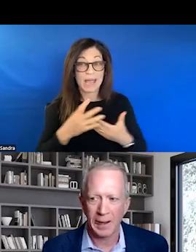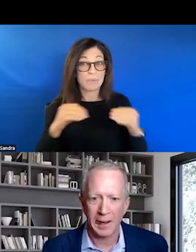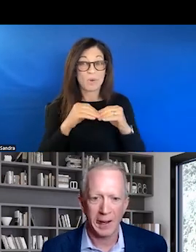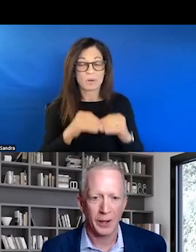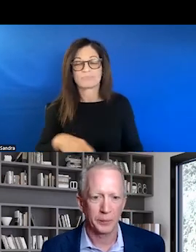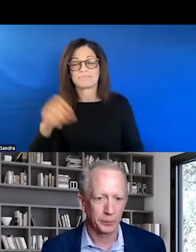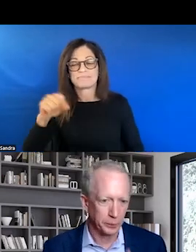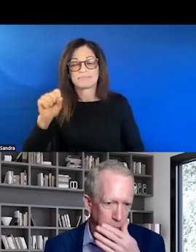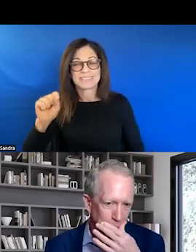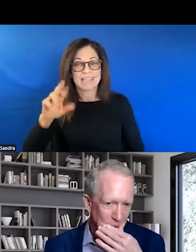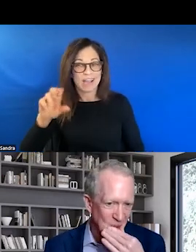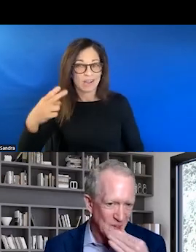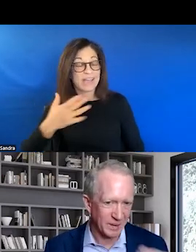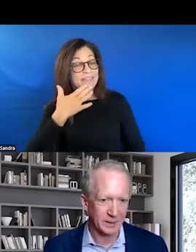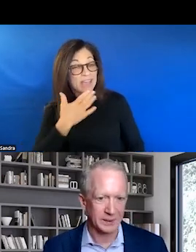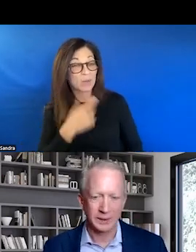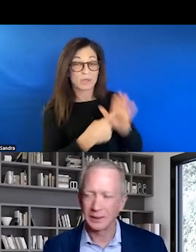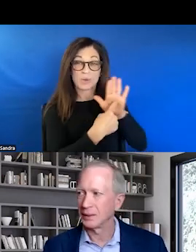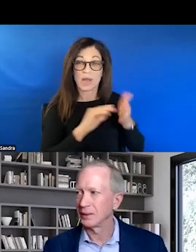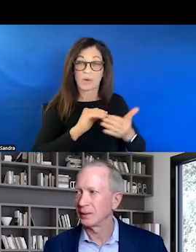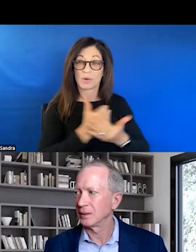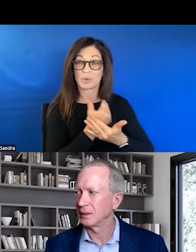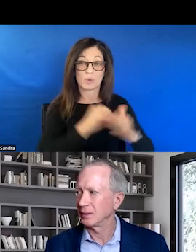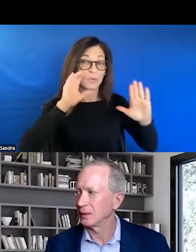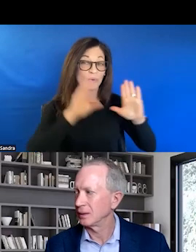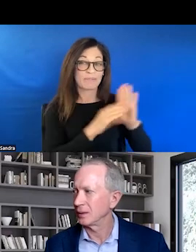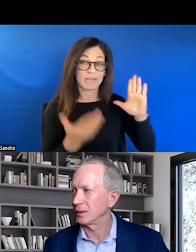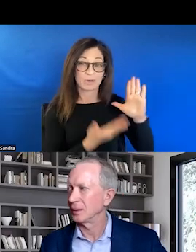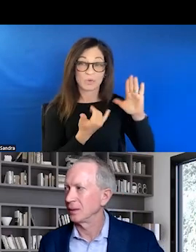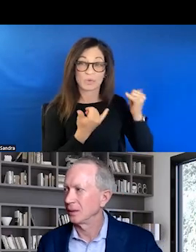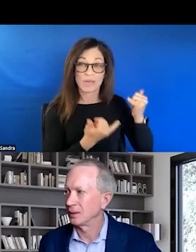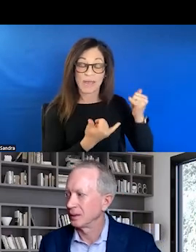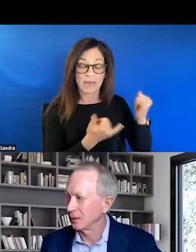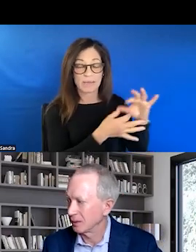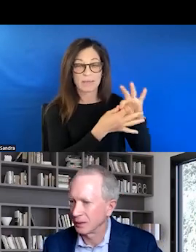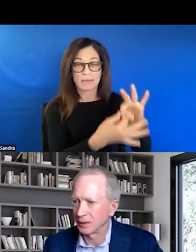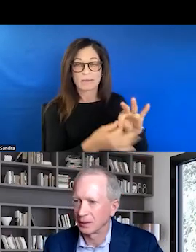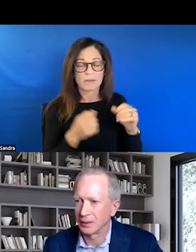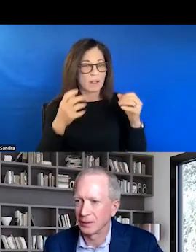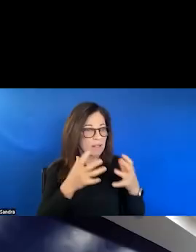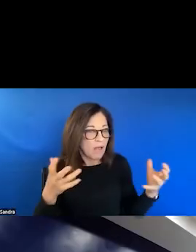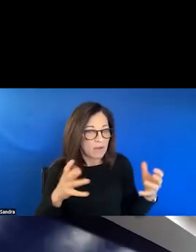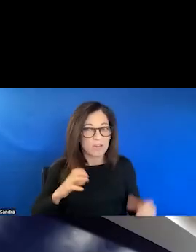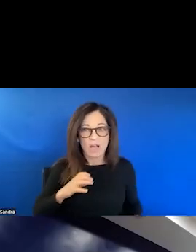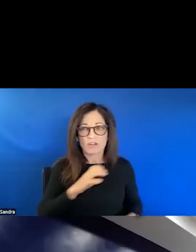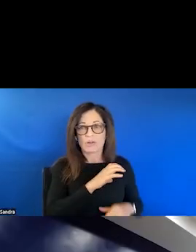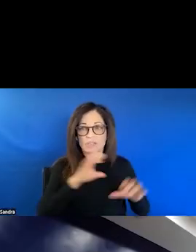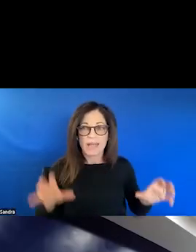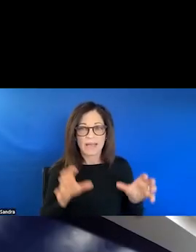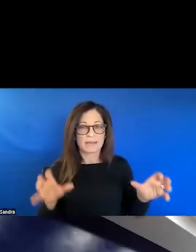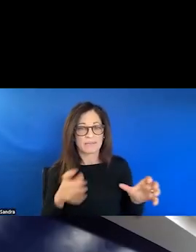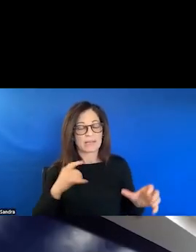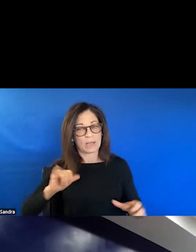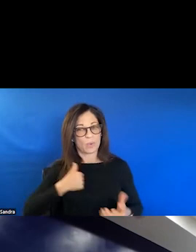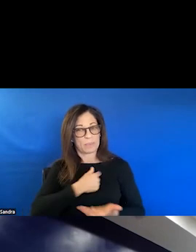We are debuting our new graphic here today in light of a lot of congressional activity, as we've been talking